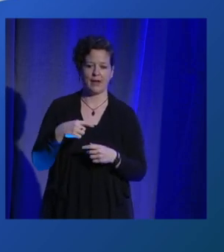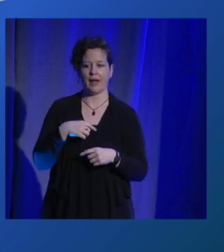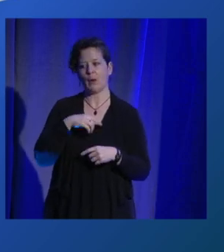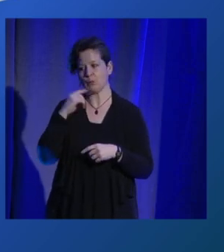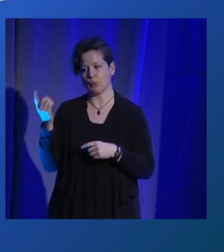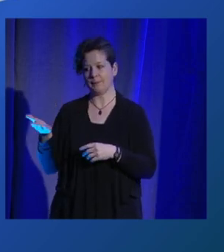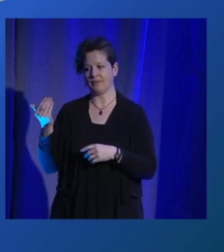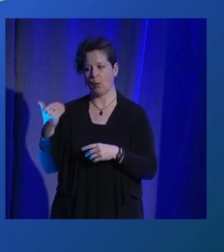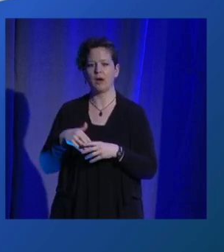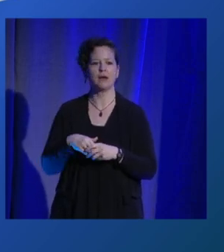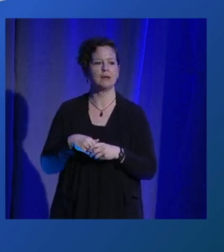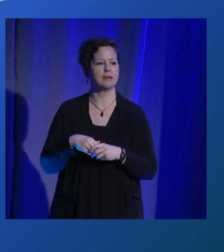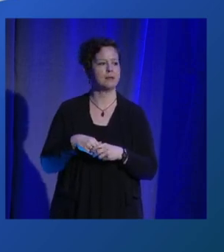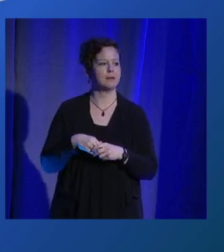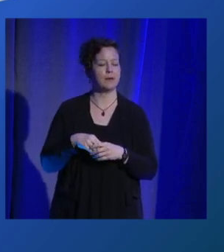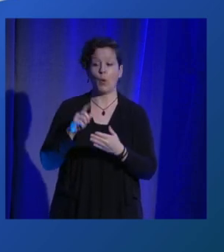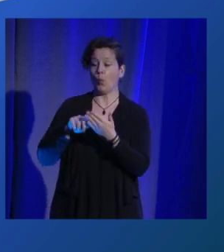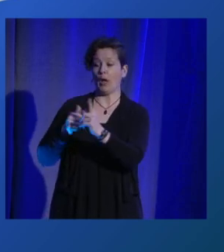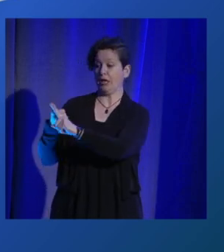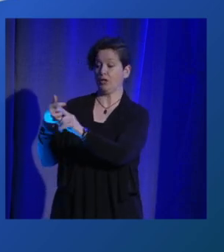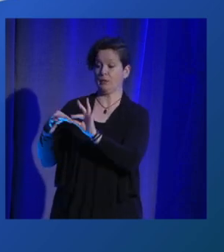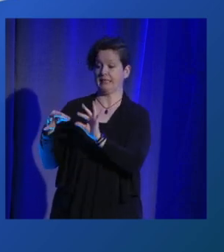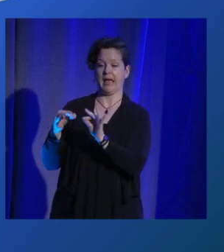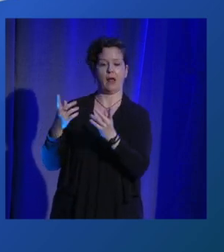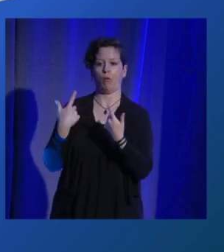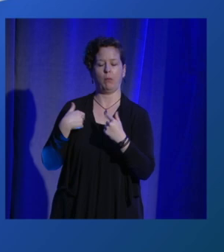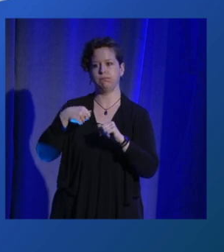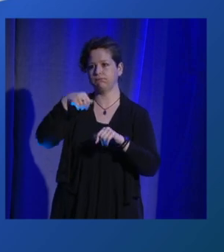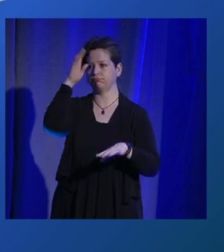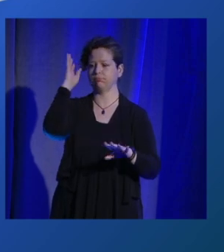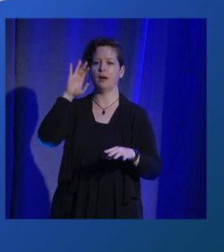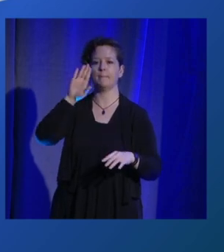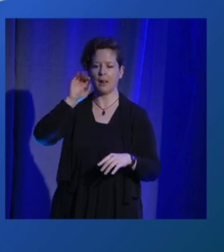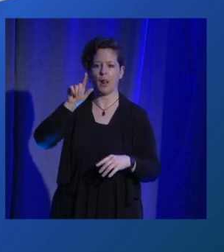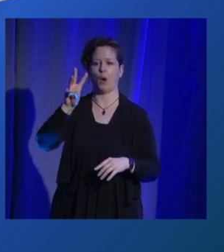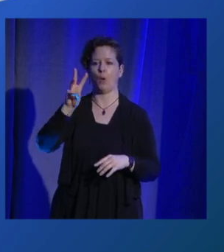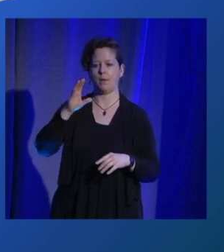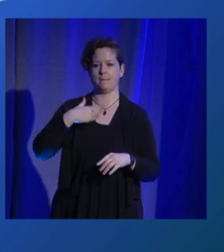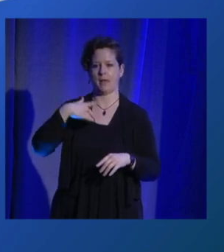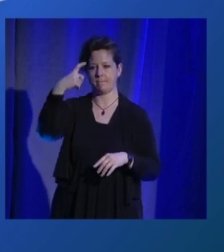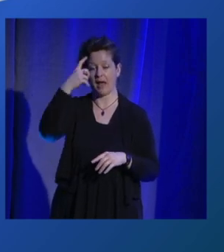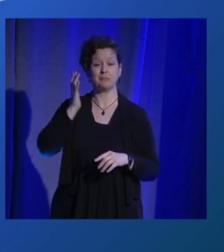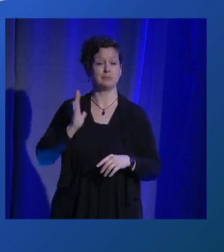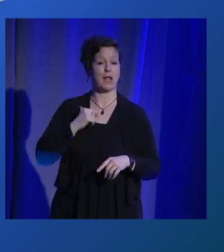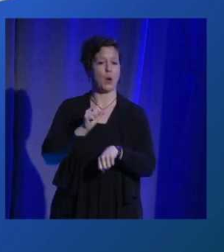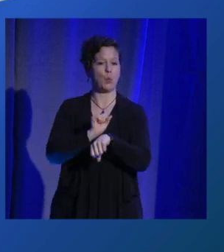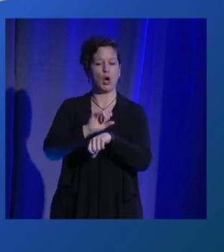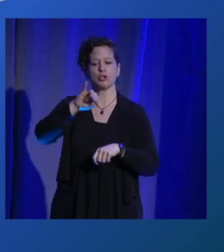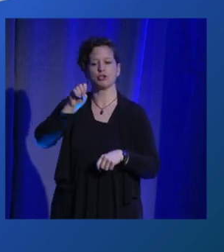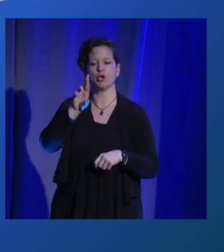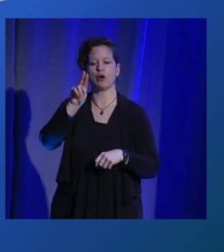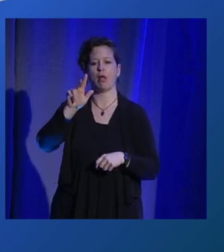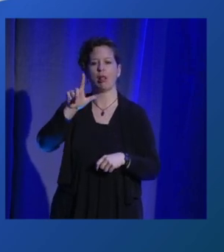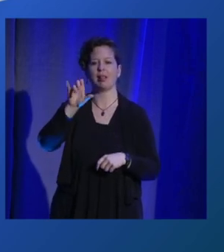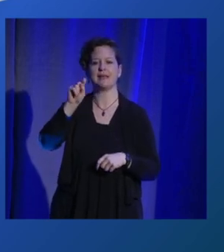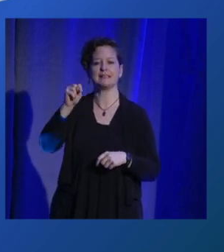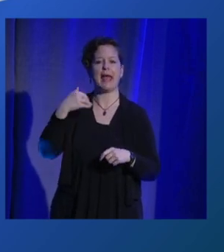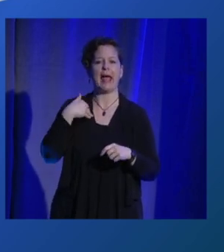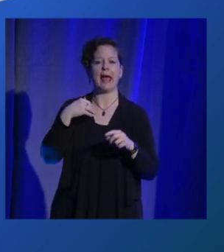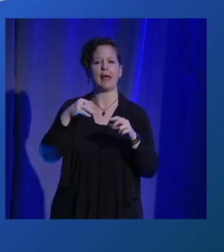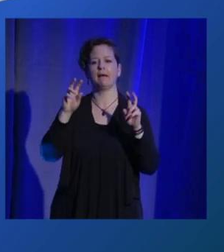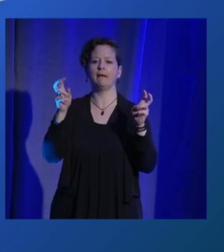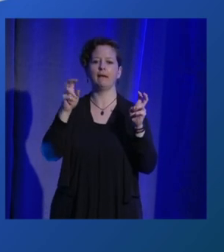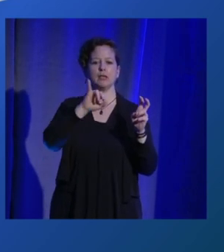well what you said just blows my mind you know when I was a journalist we always had this this name called Joe Q public